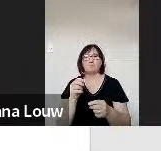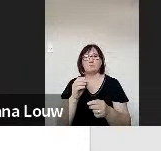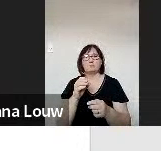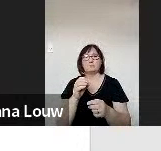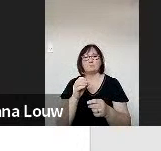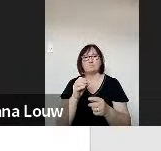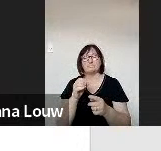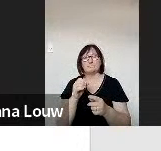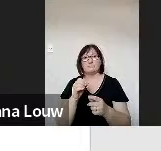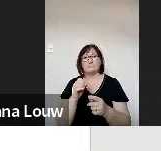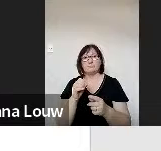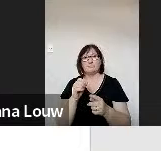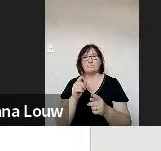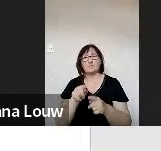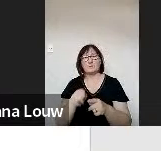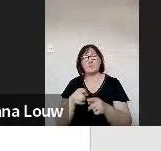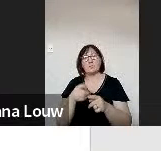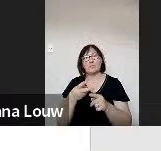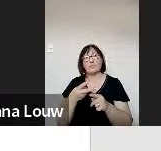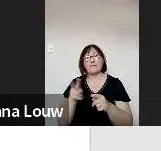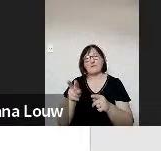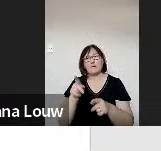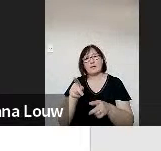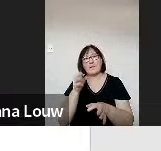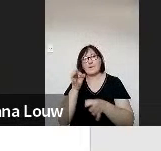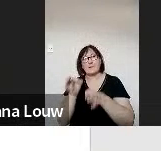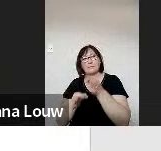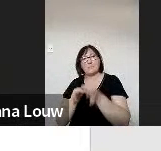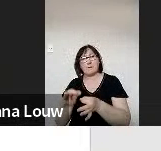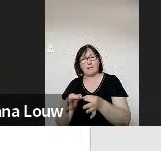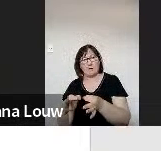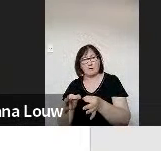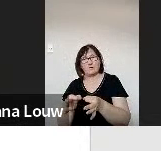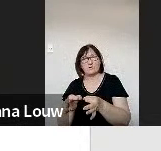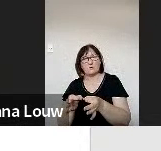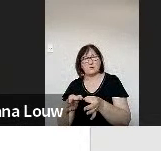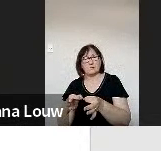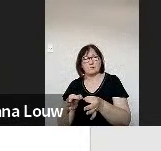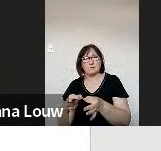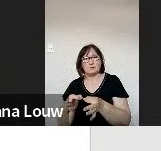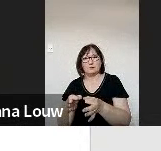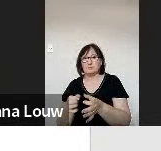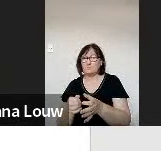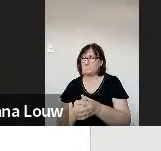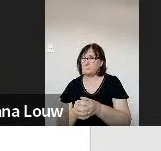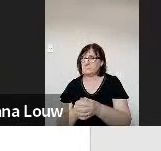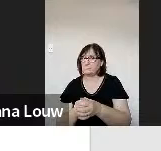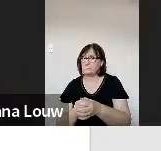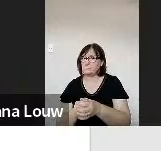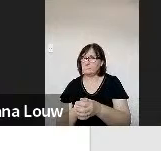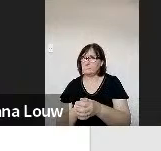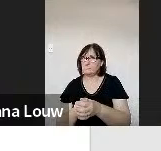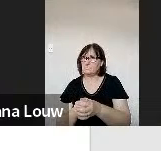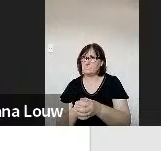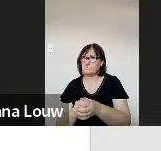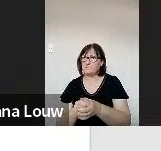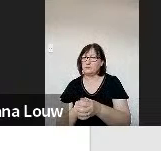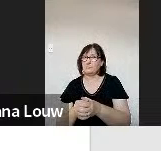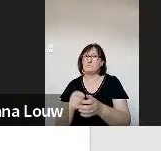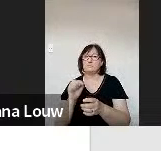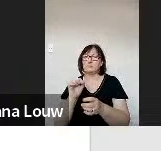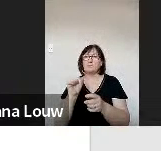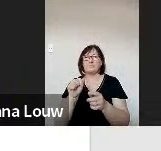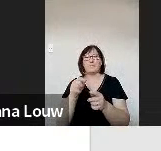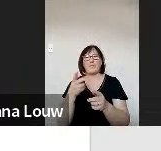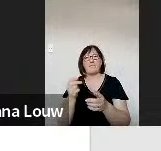to refer to the explanatory notes, which do not, like the chapter notes and section notes and heading